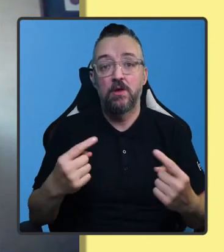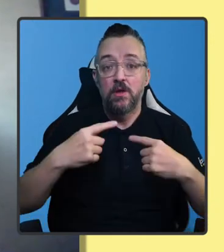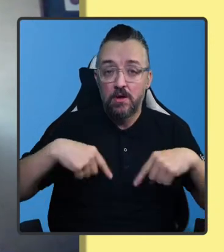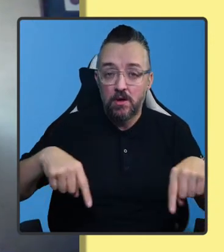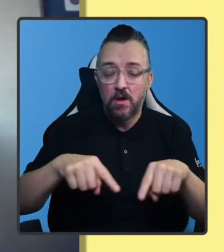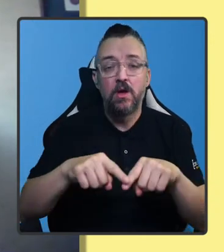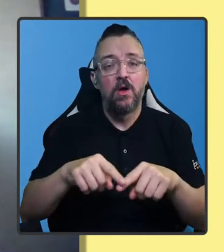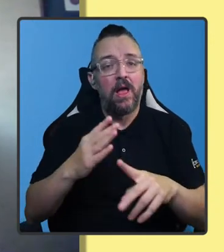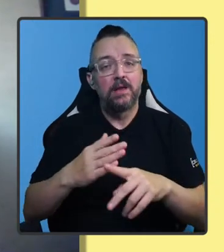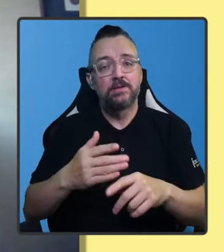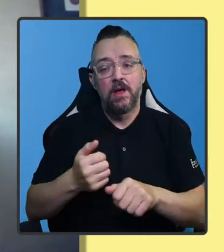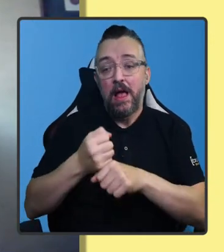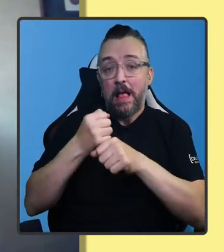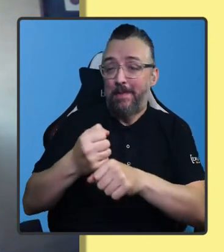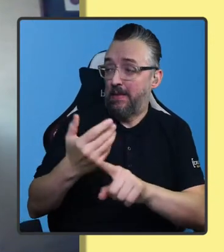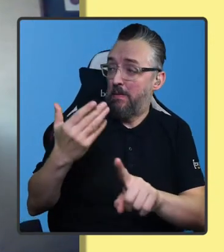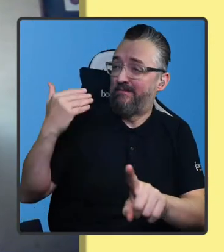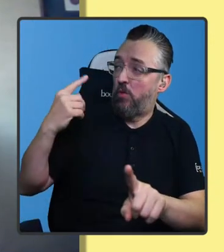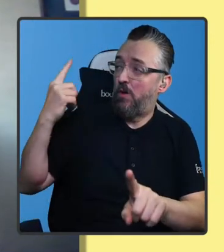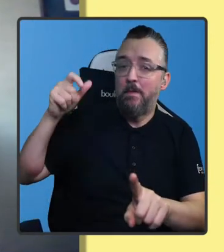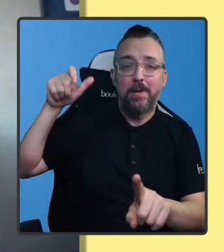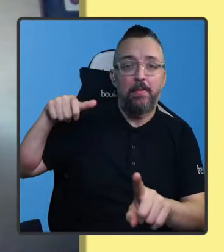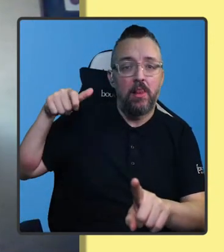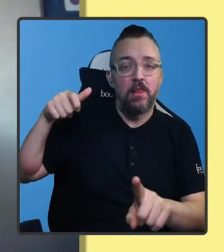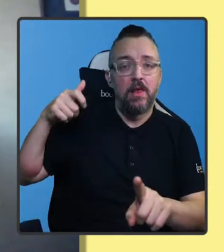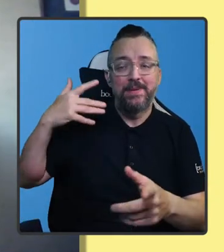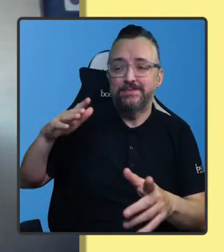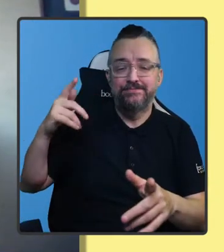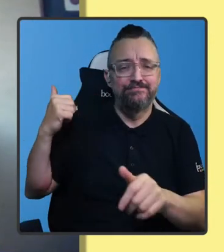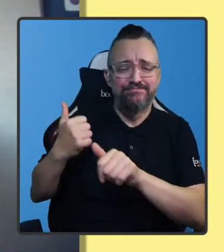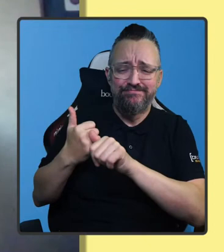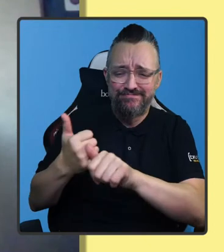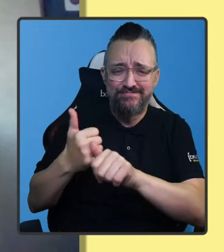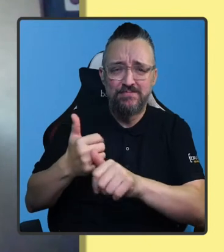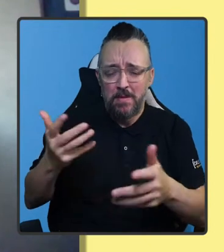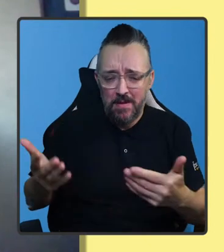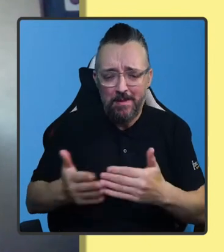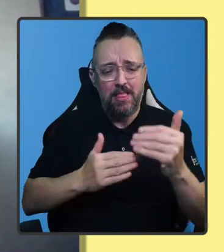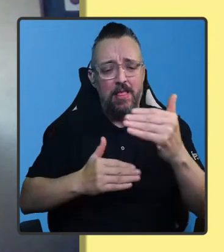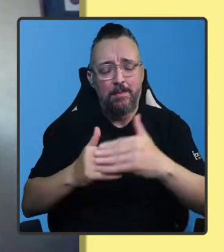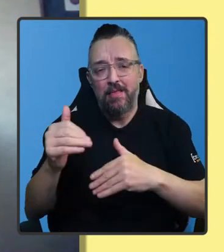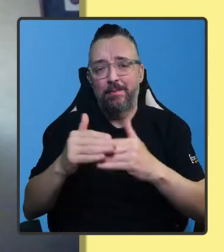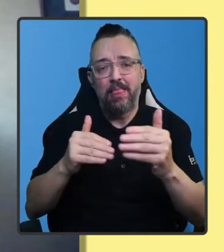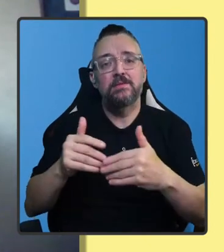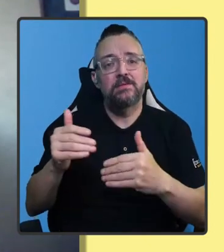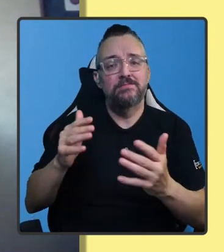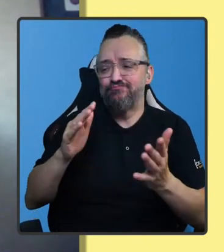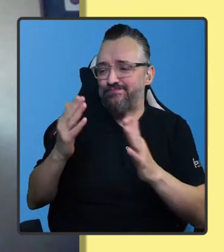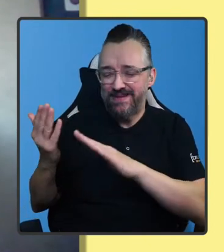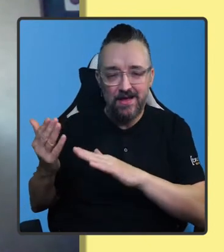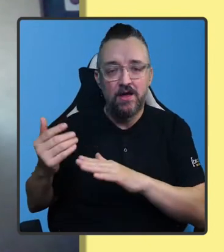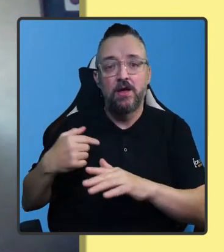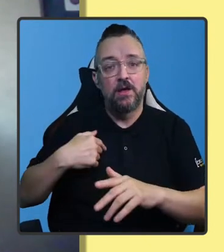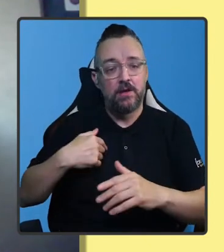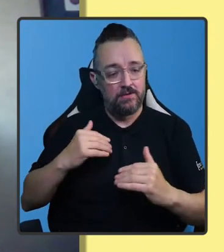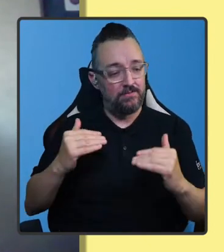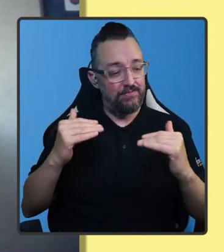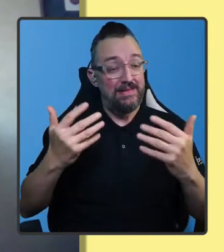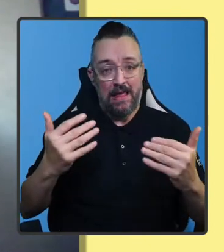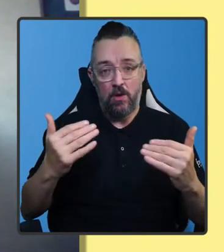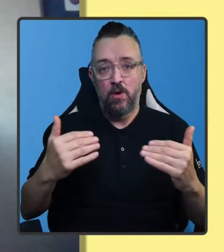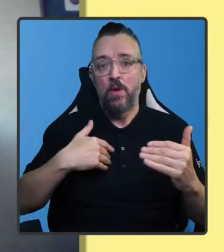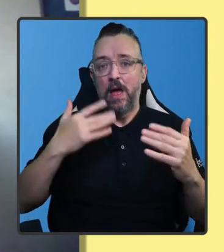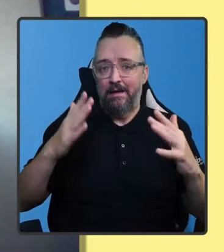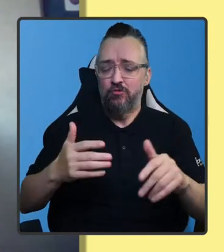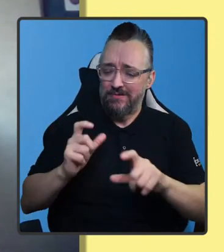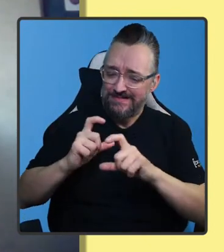those who campaigned before us, whose efforts in building support for independence has already taken us so far. And we